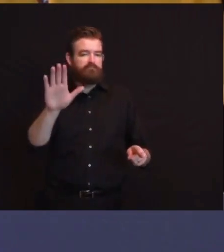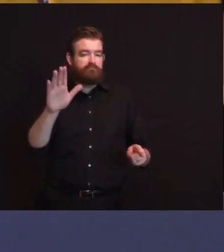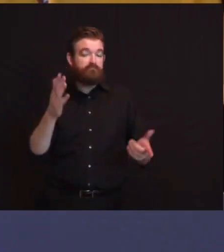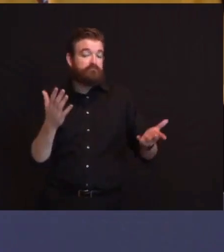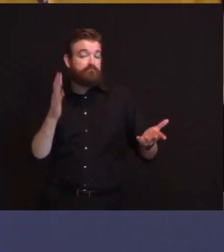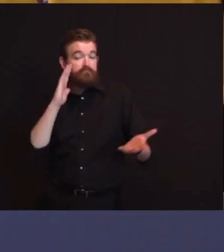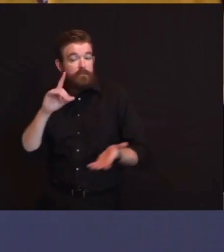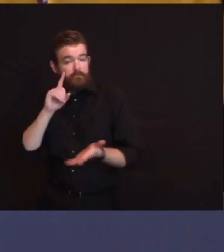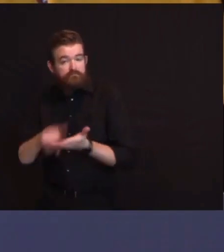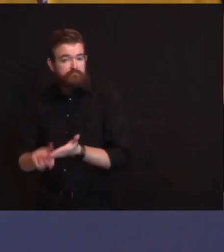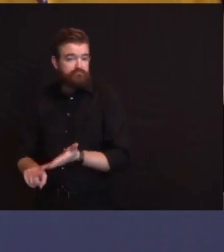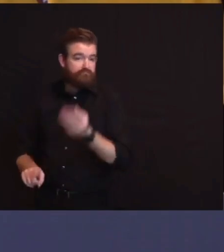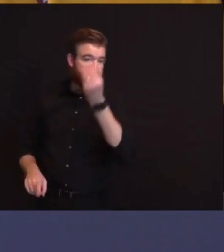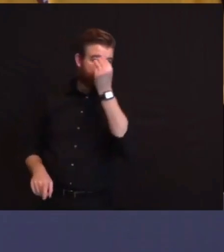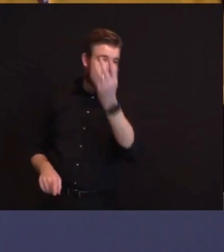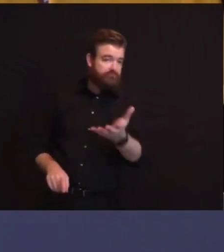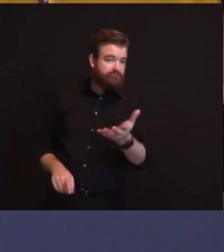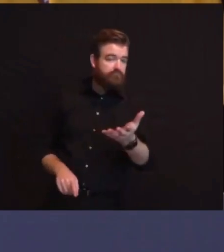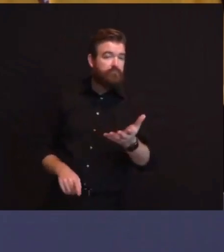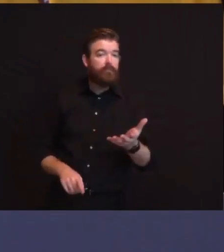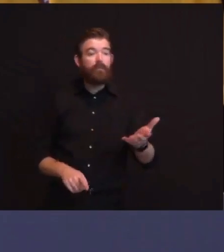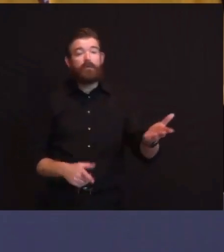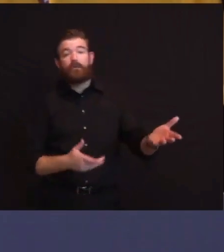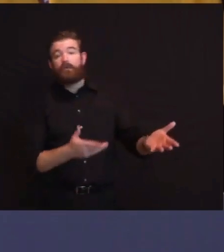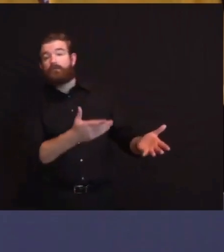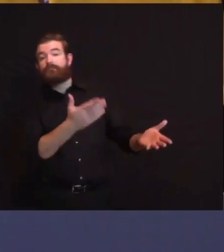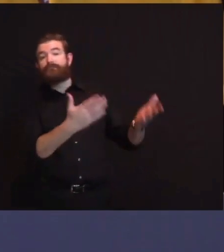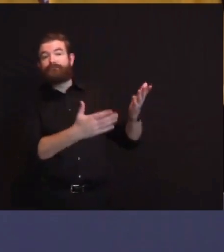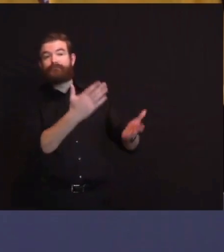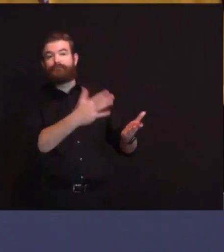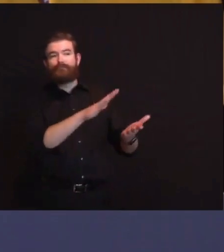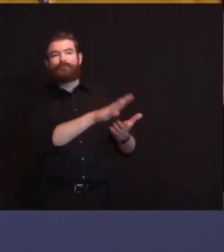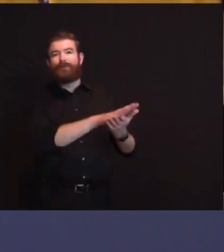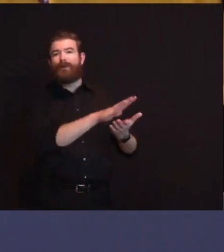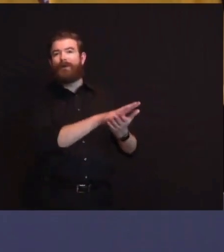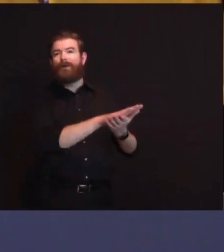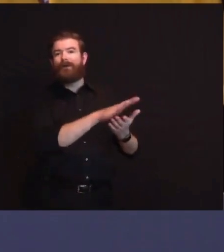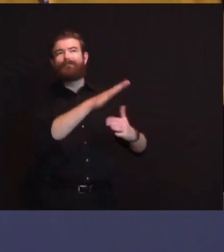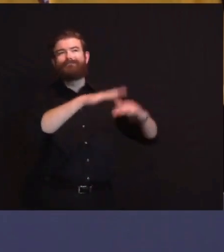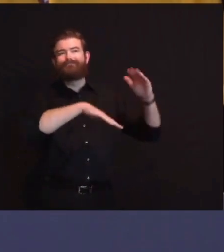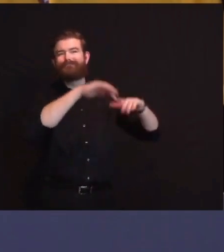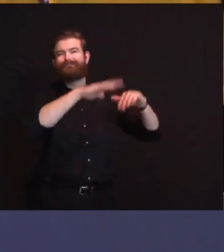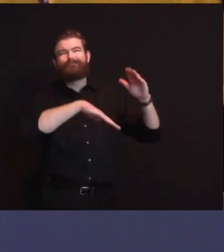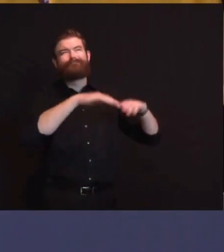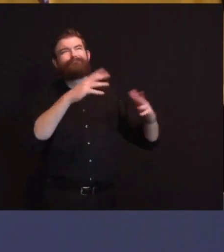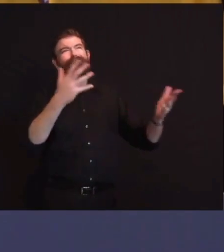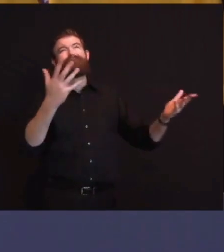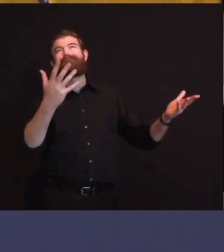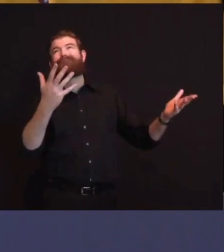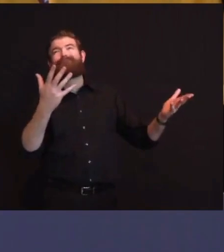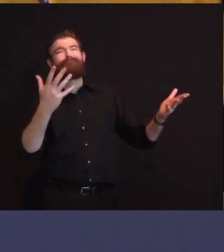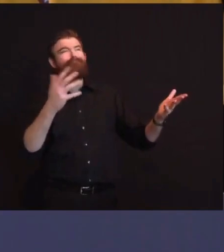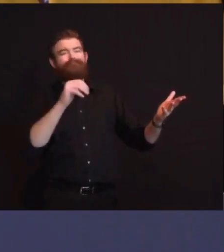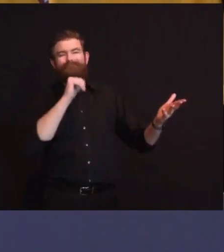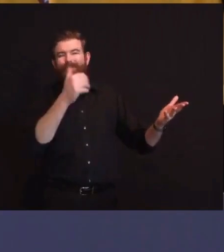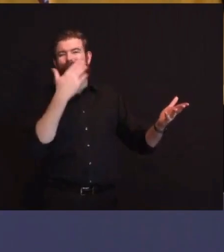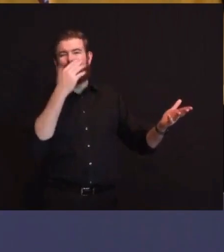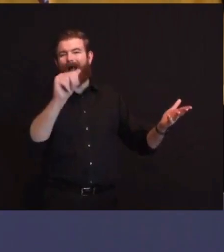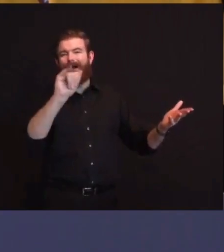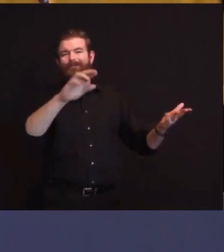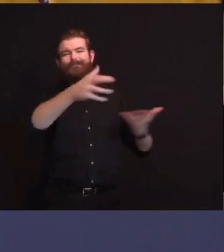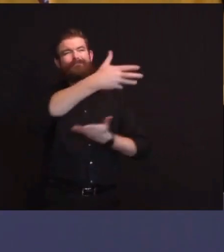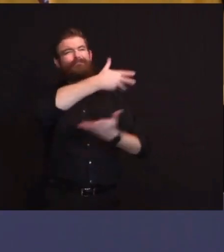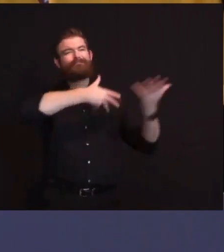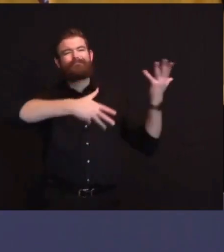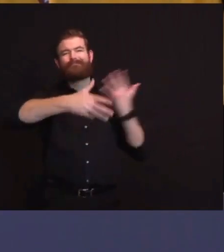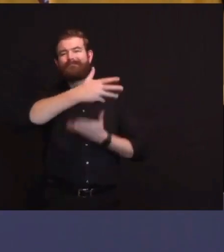a ventilation matter and it still is not cured because not all the work has been done, if it's a legitimate